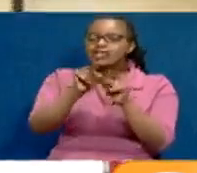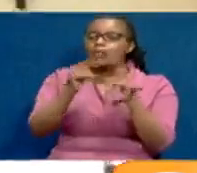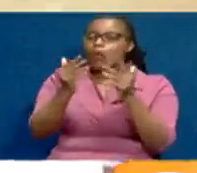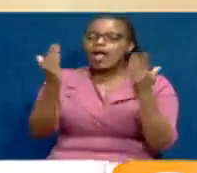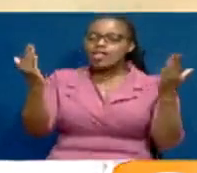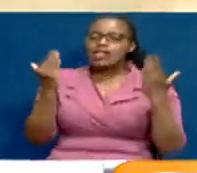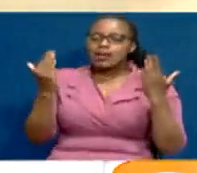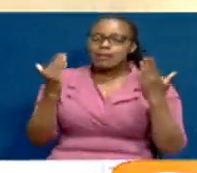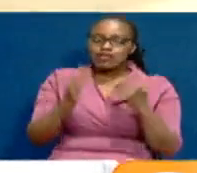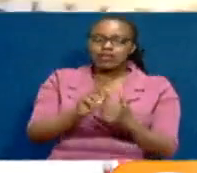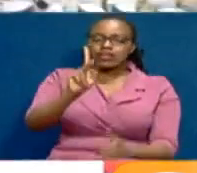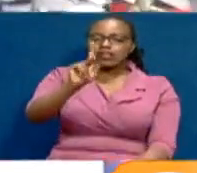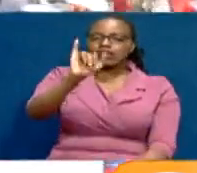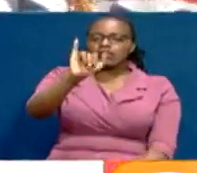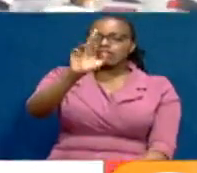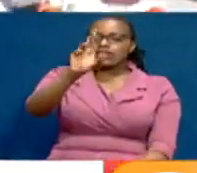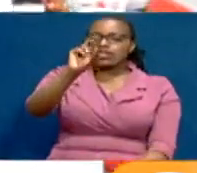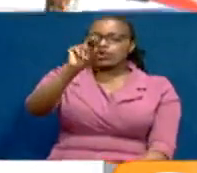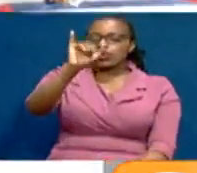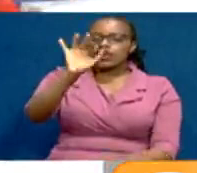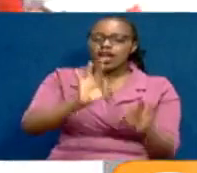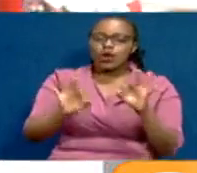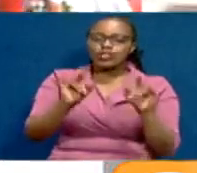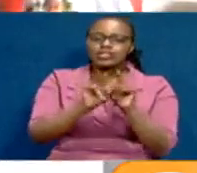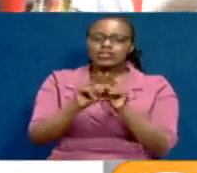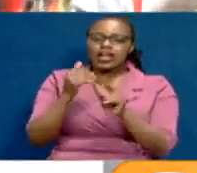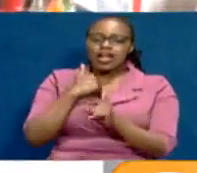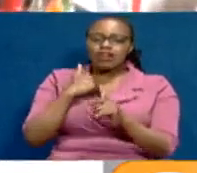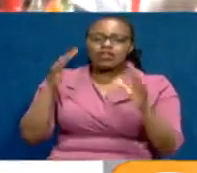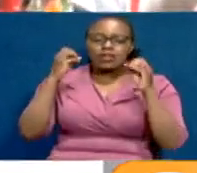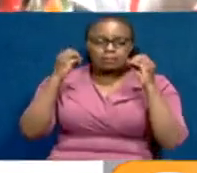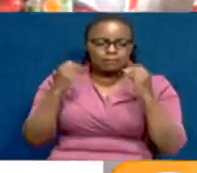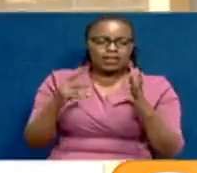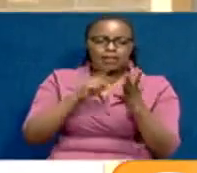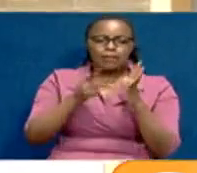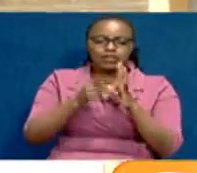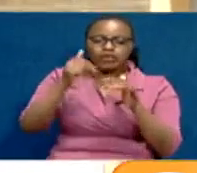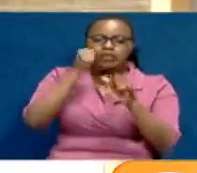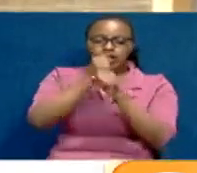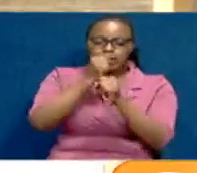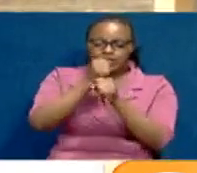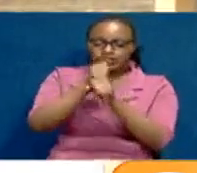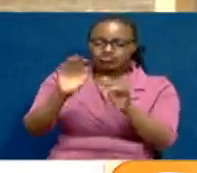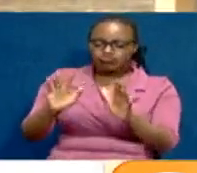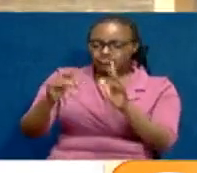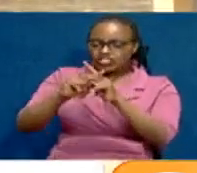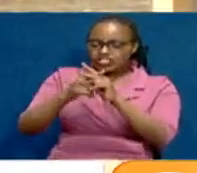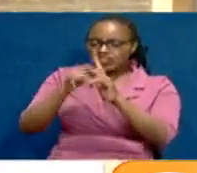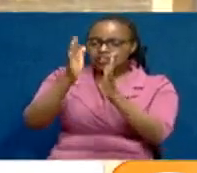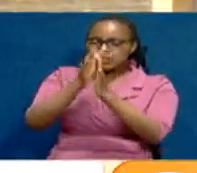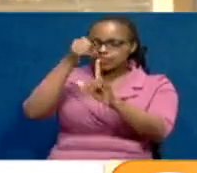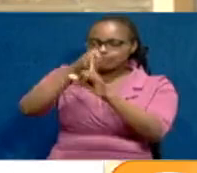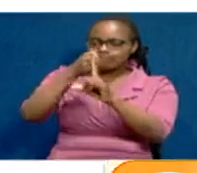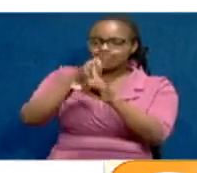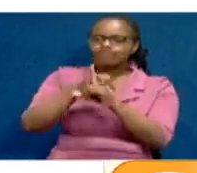Kironya Multipurpose Hall at Kironya Primary School is just but one of many projects he has been credited for starting and lobbying for